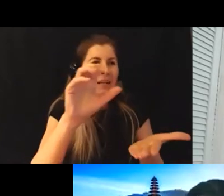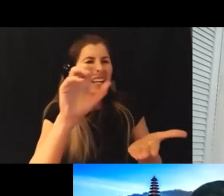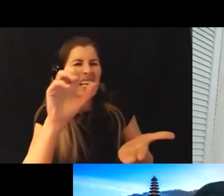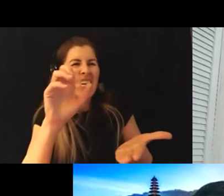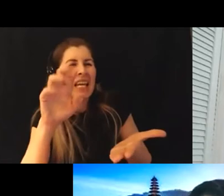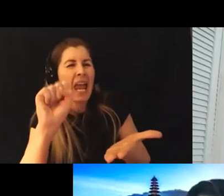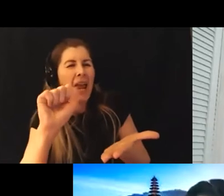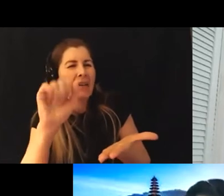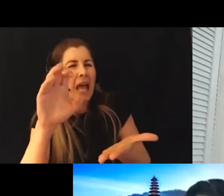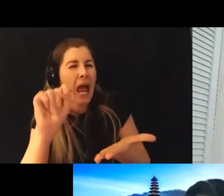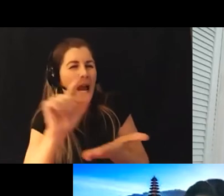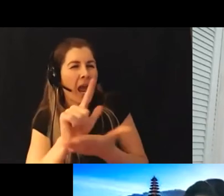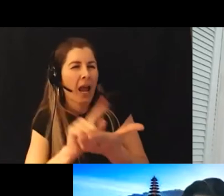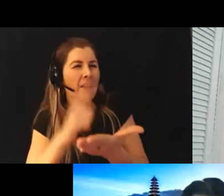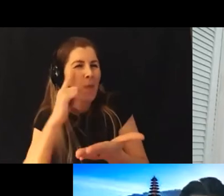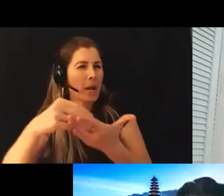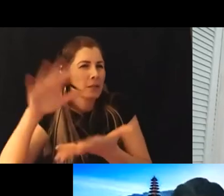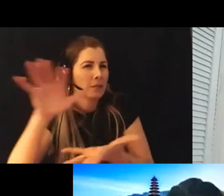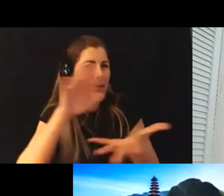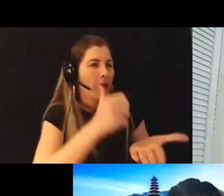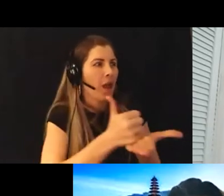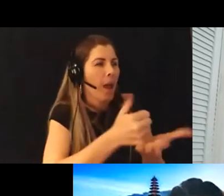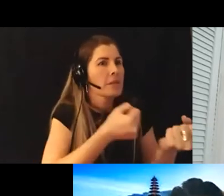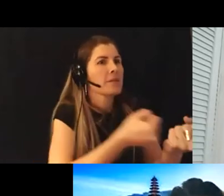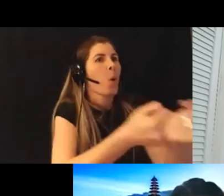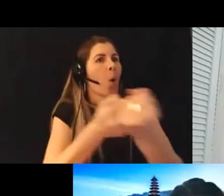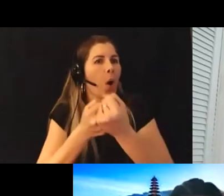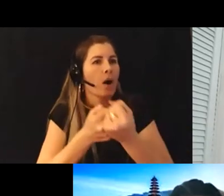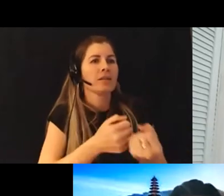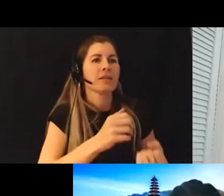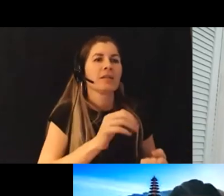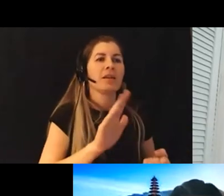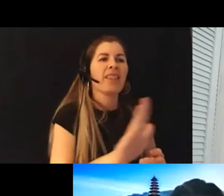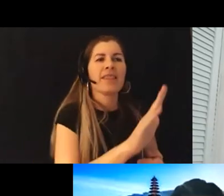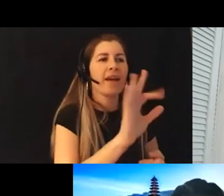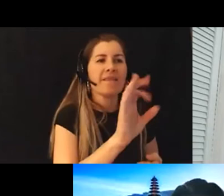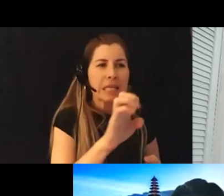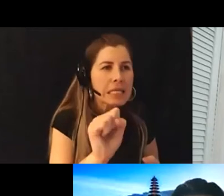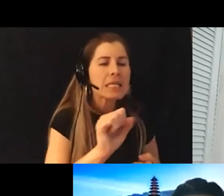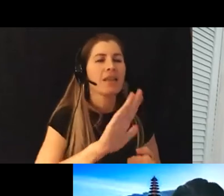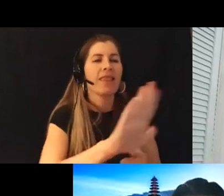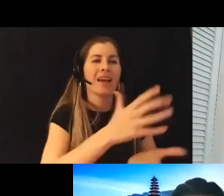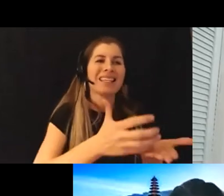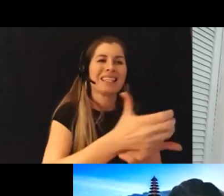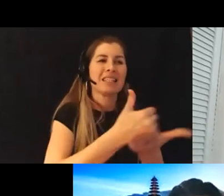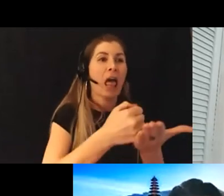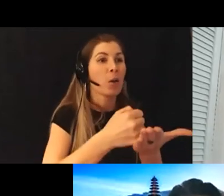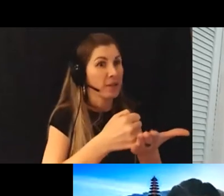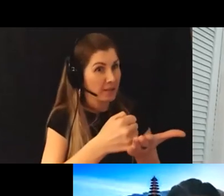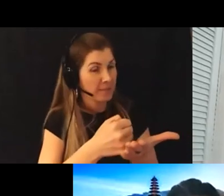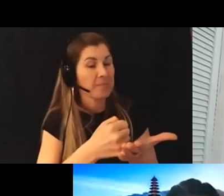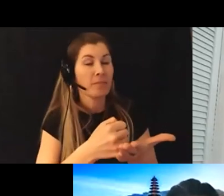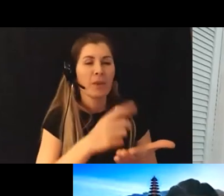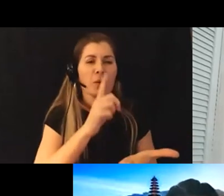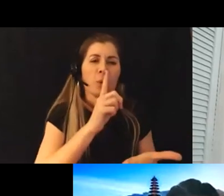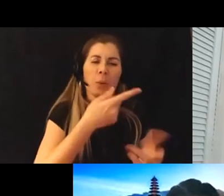specifically for COVID, were to support teaching artists' fees or teaching artists' salaries. So again, while we may not be able to fund